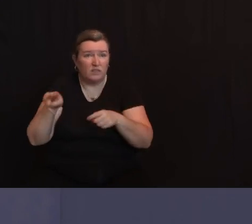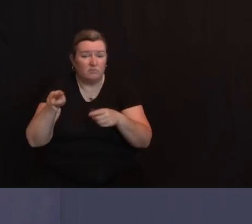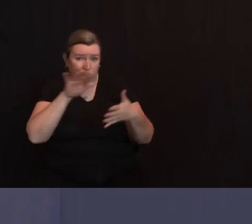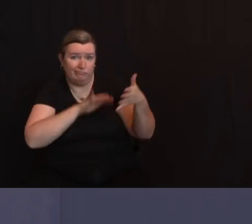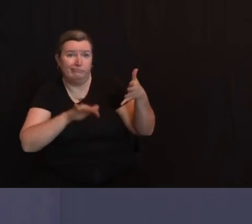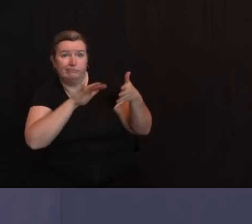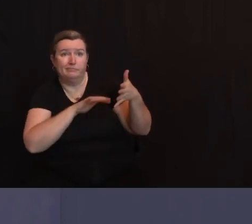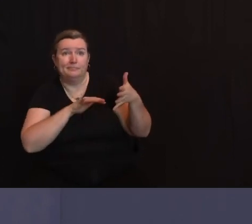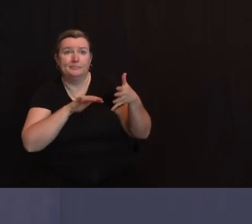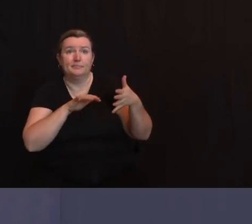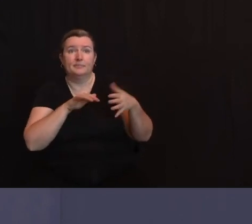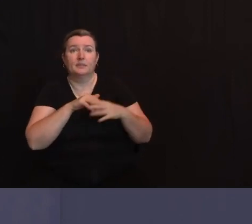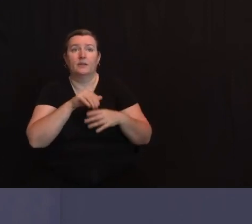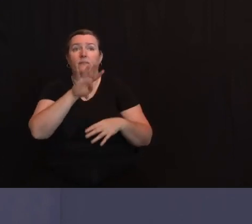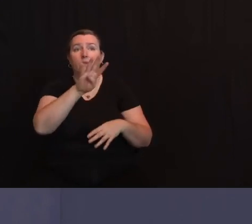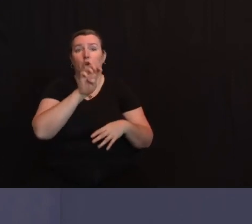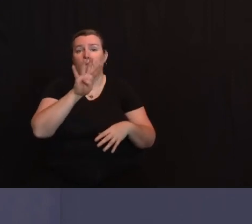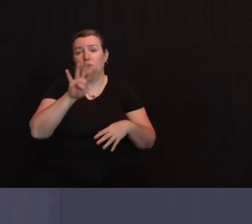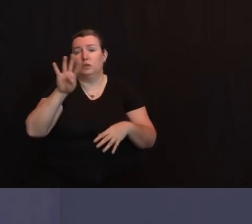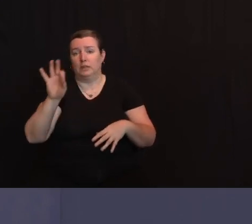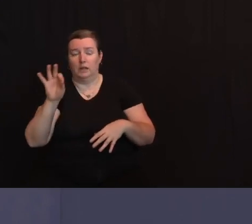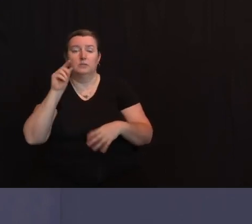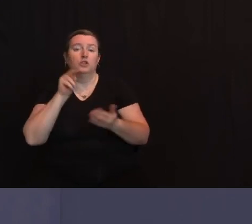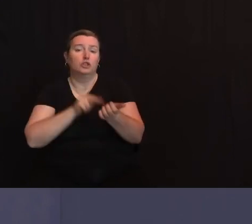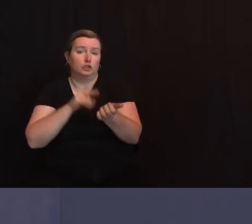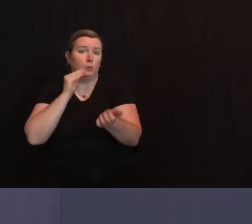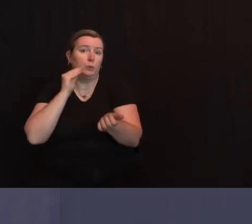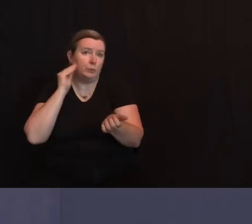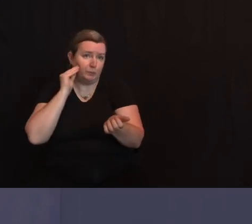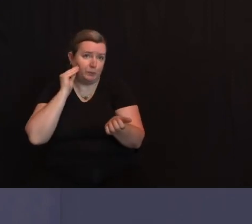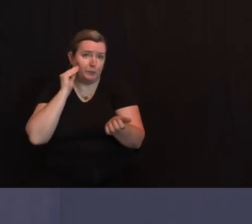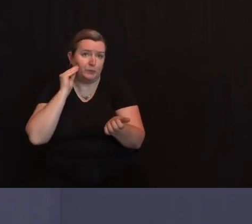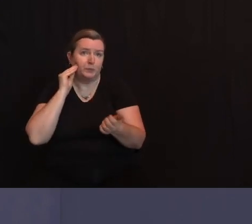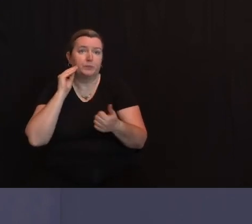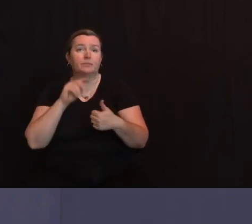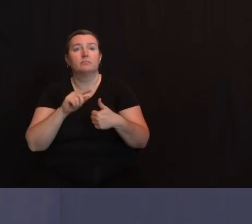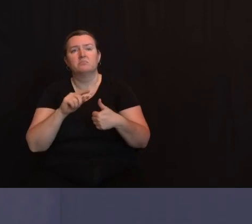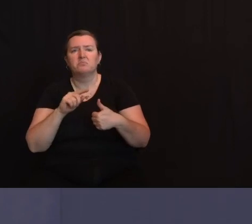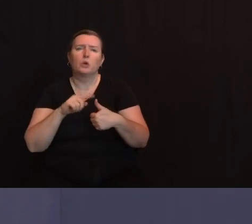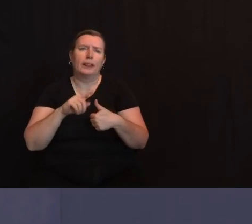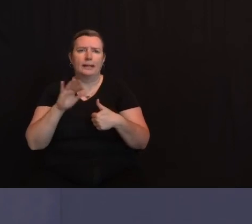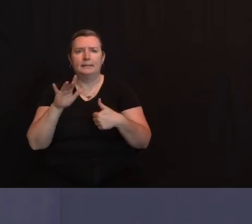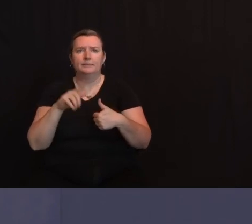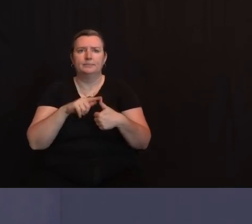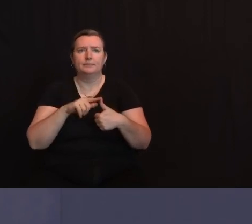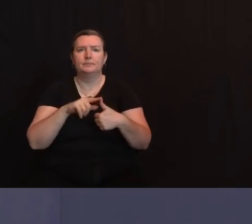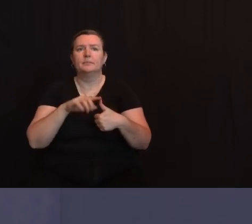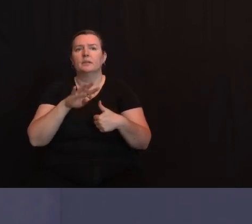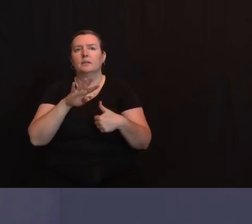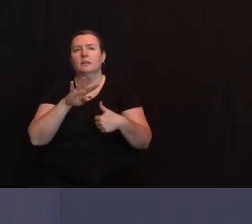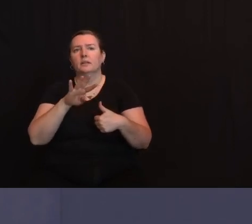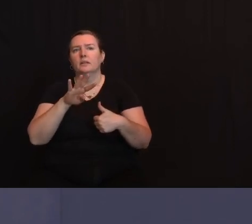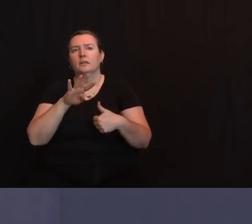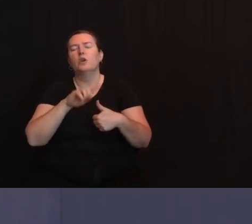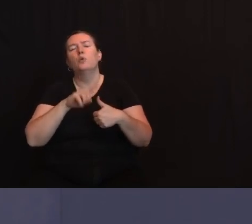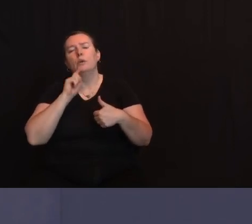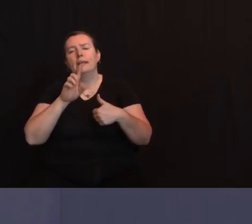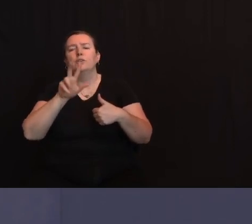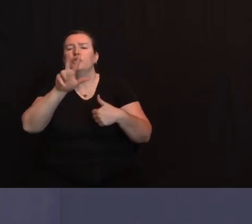449 facilities, including 369 nursing homes, 46 assisted